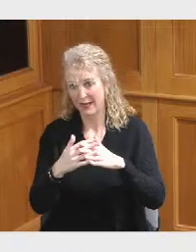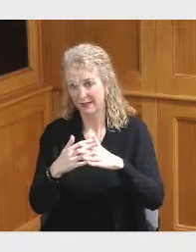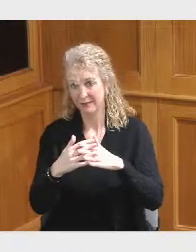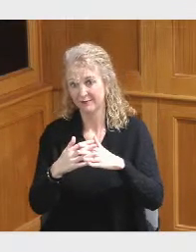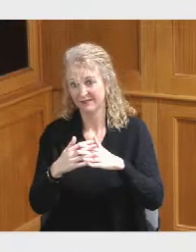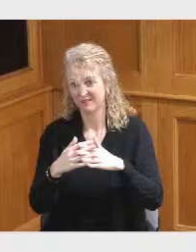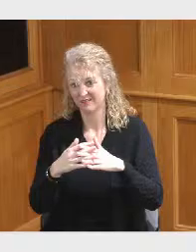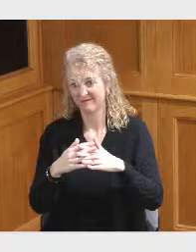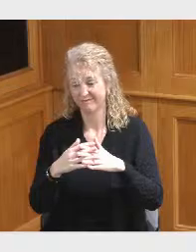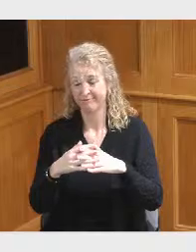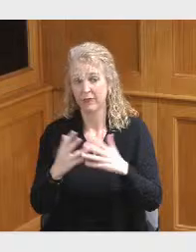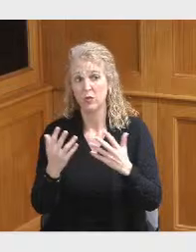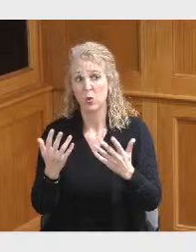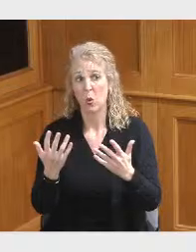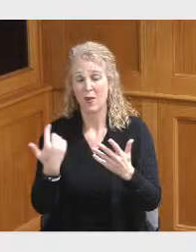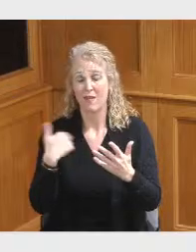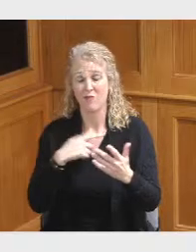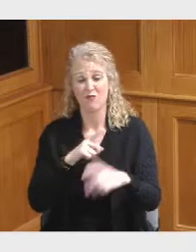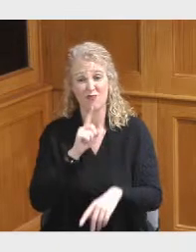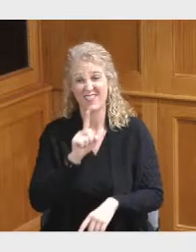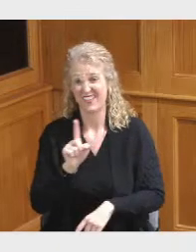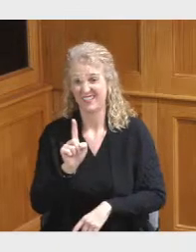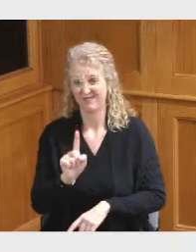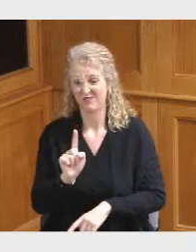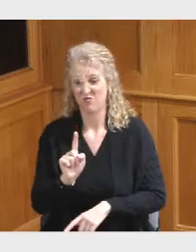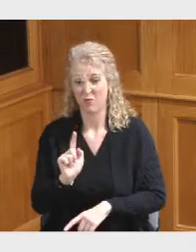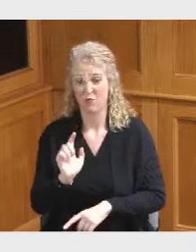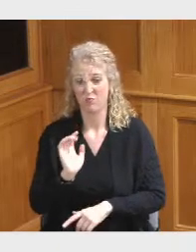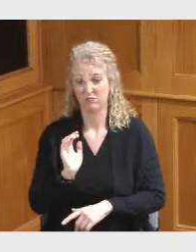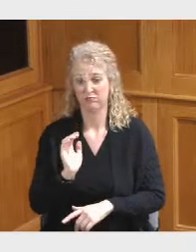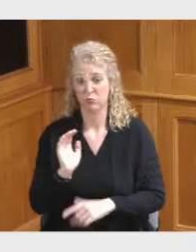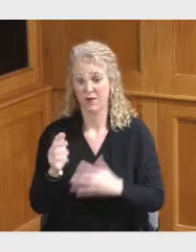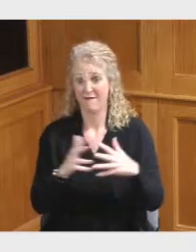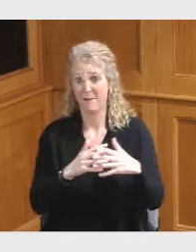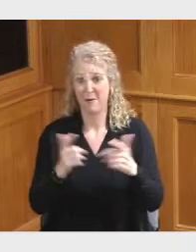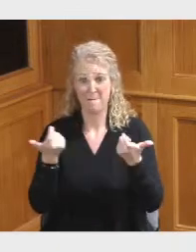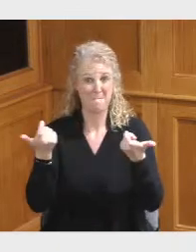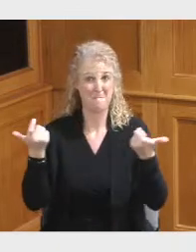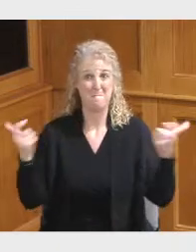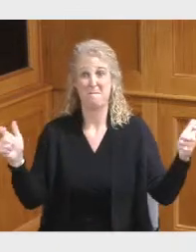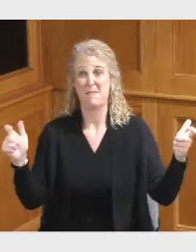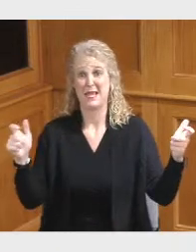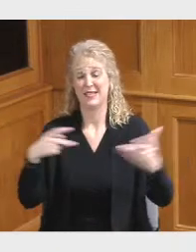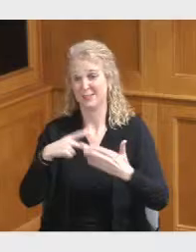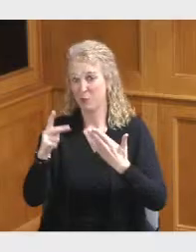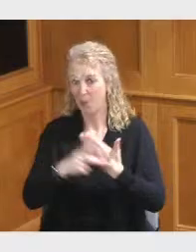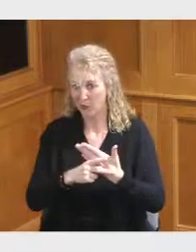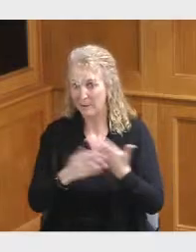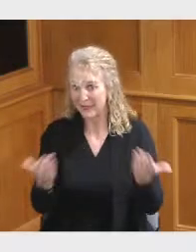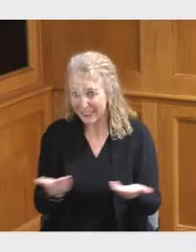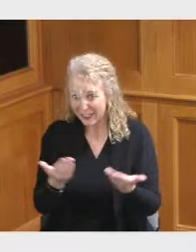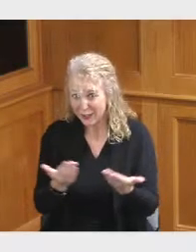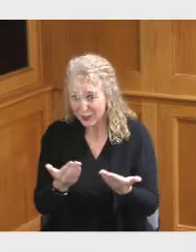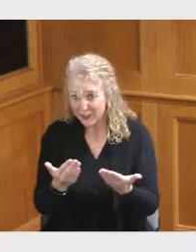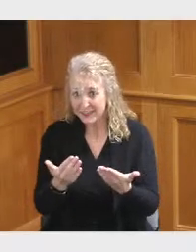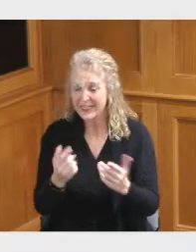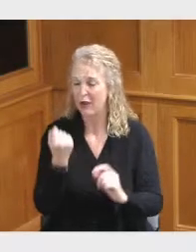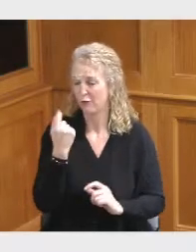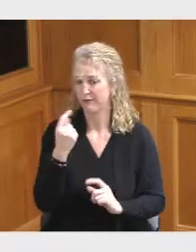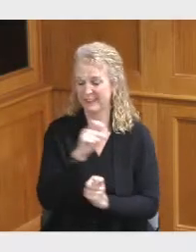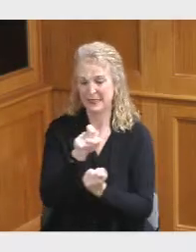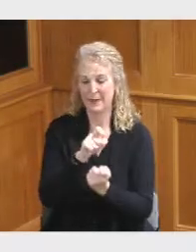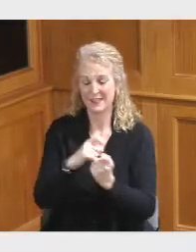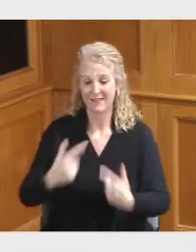volume. So we are one of the largest programs here in the United States, here in Cincinnati. So living donation